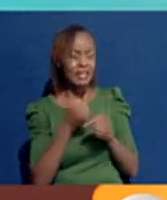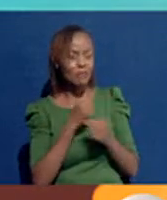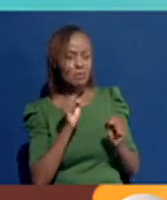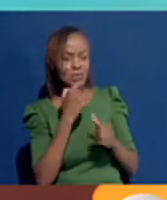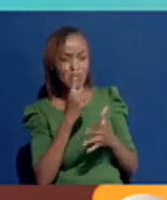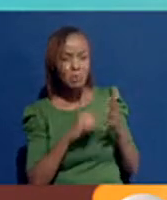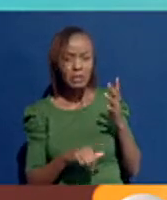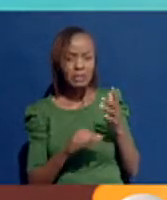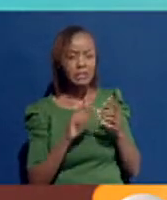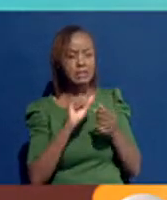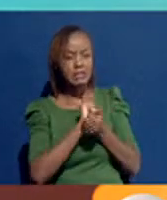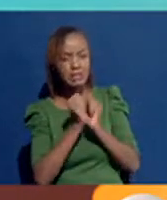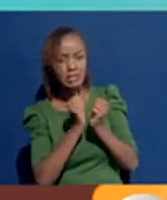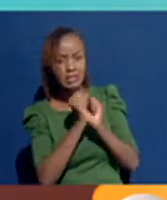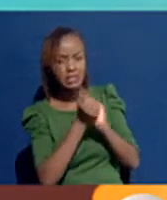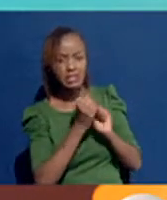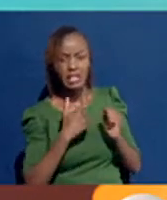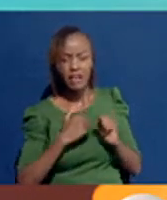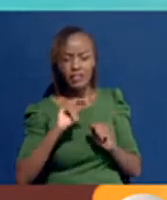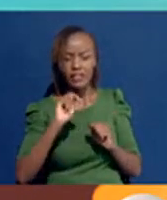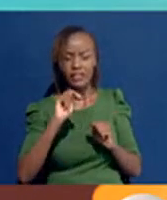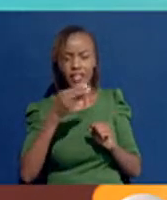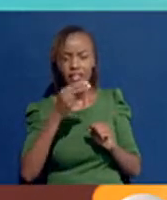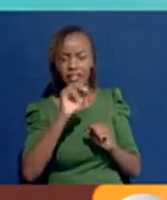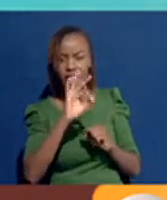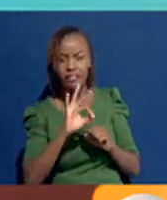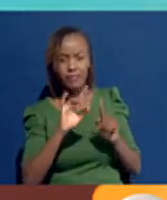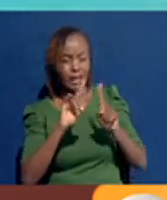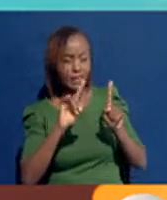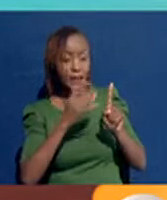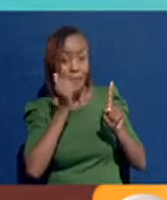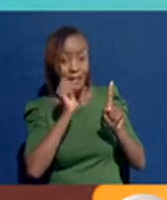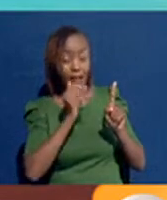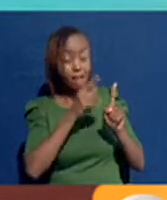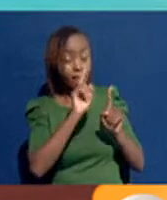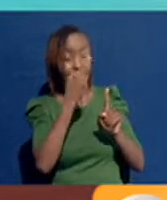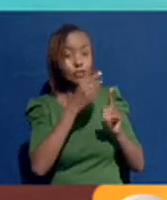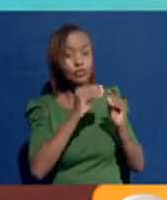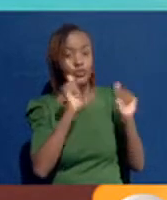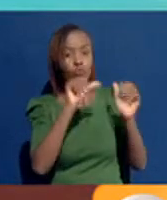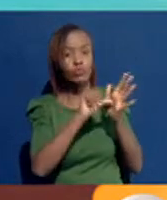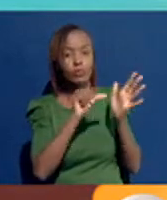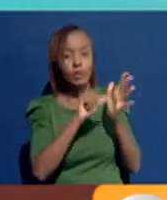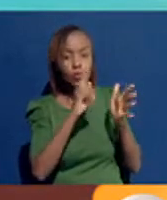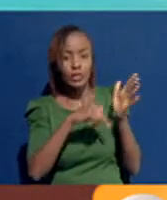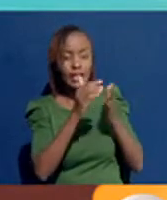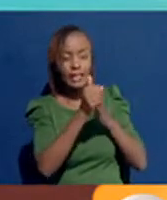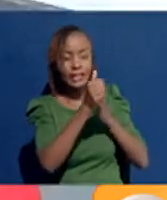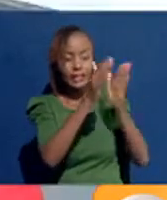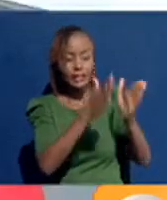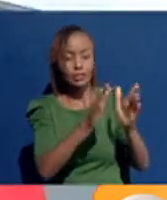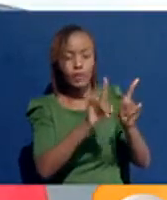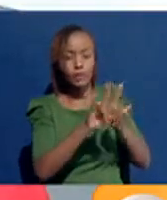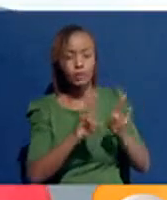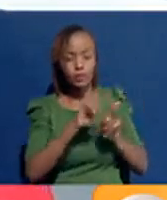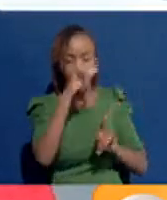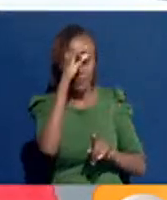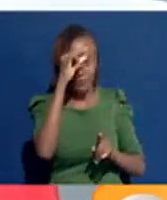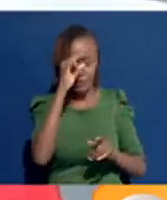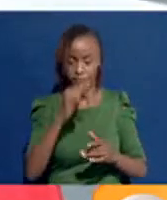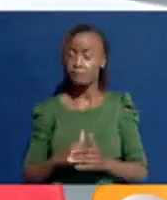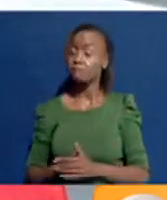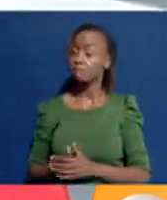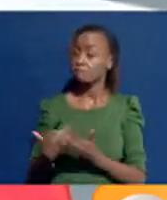the National Health Insurance Fund if we are not going to focus on leadership and the governance instruments. Nairobi Hospital, the